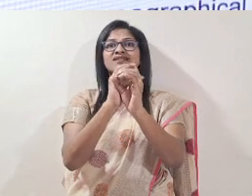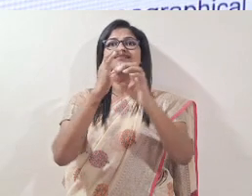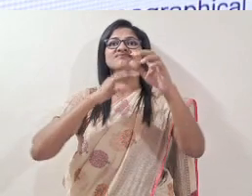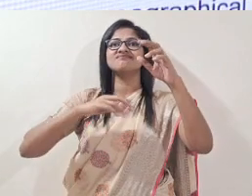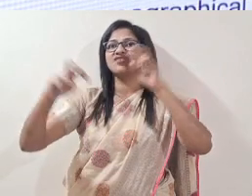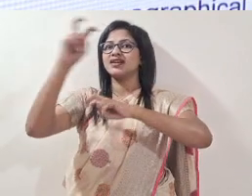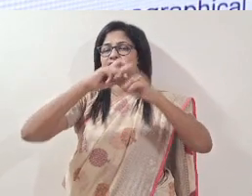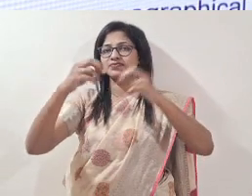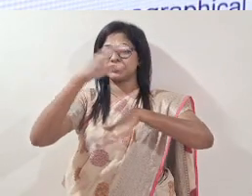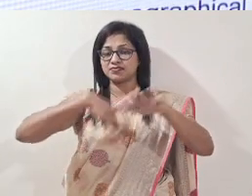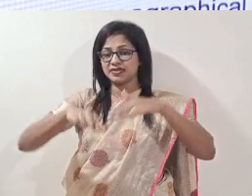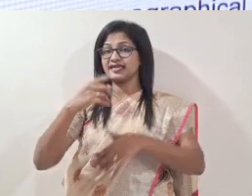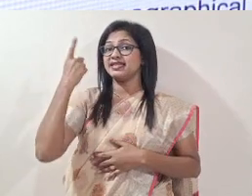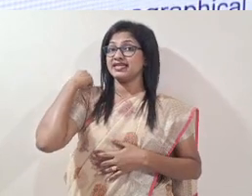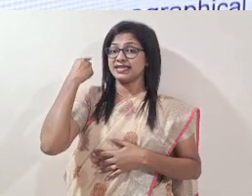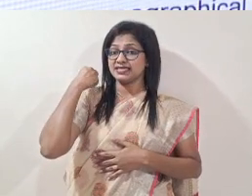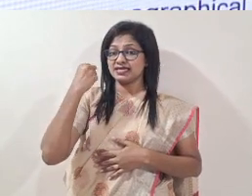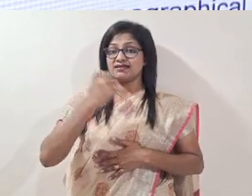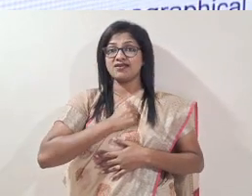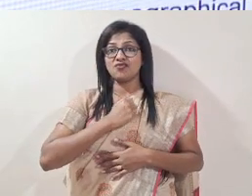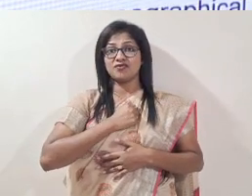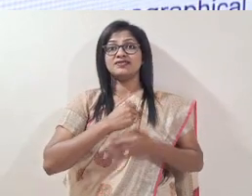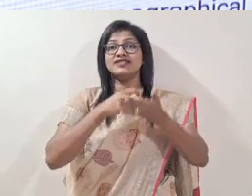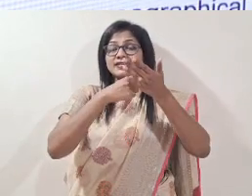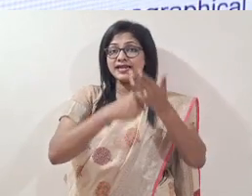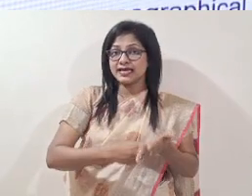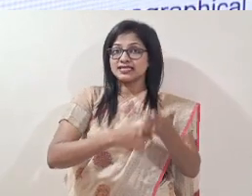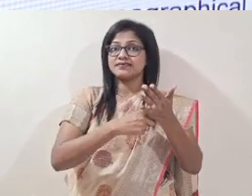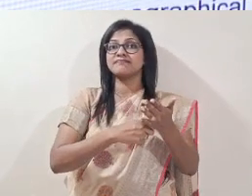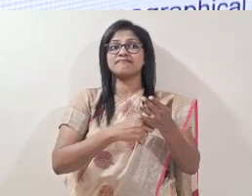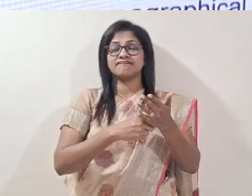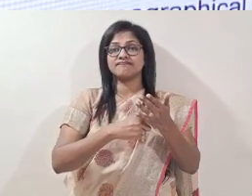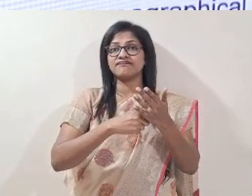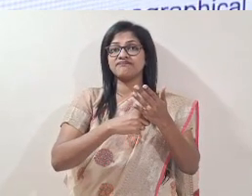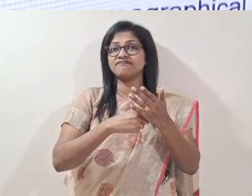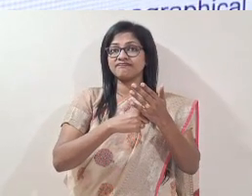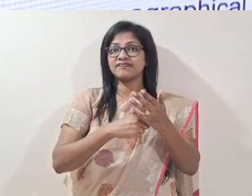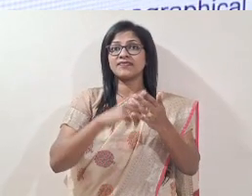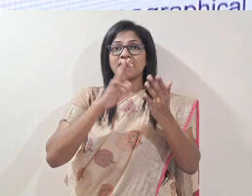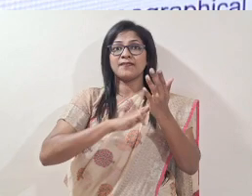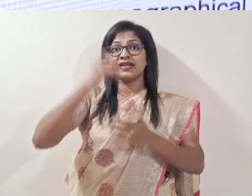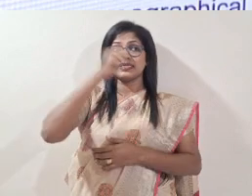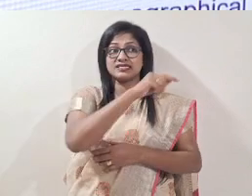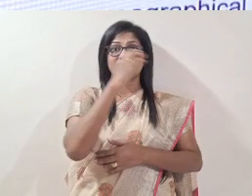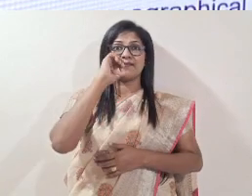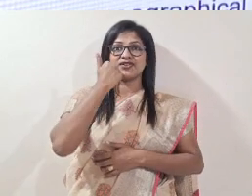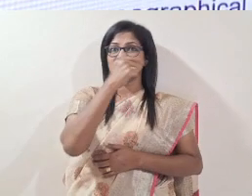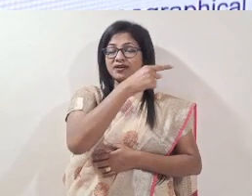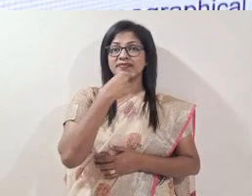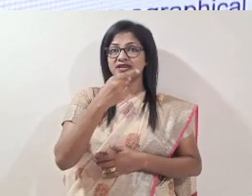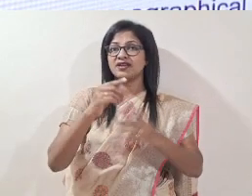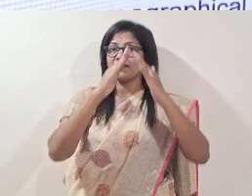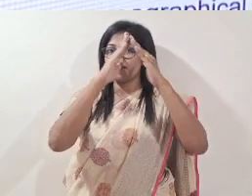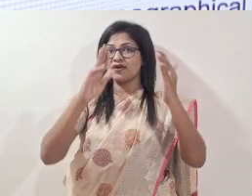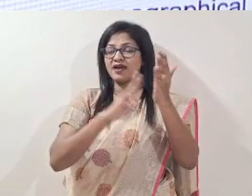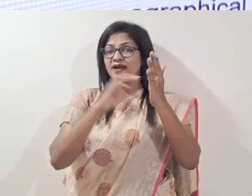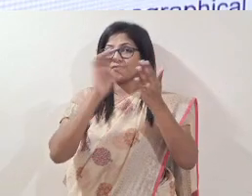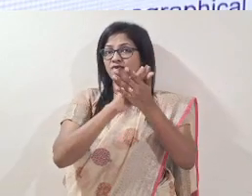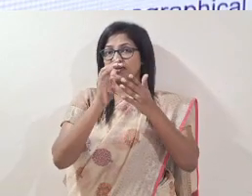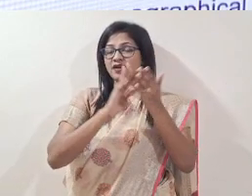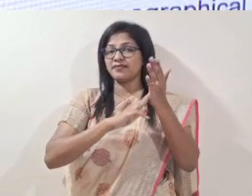planning. Yesterday, our Honorable Minister of Housing made a remarks, and I quote him. He said,